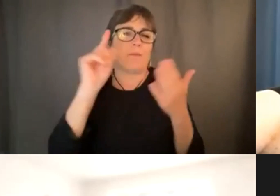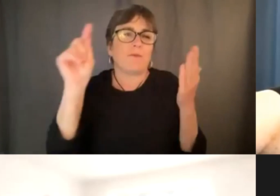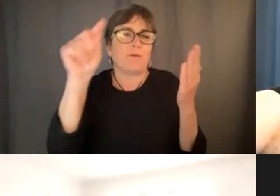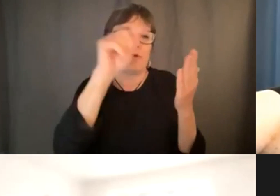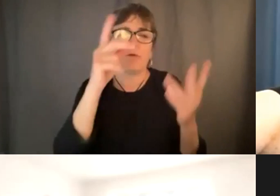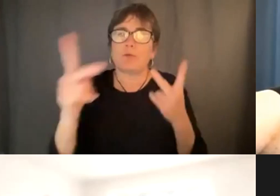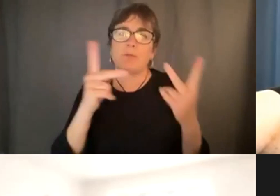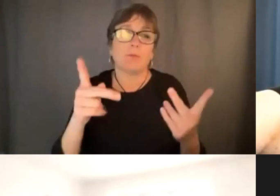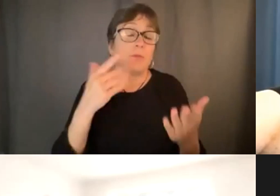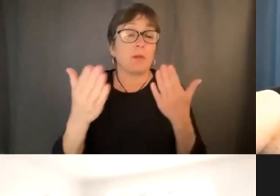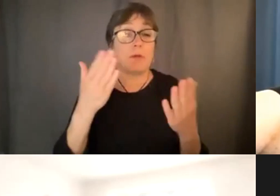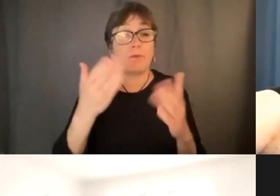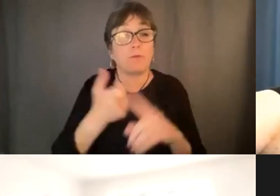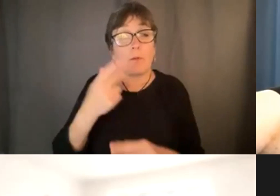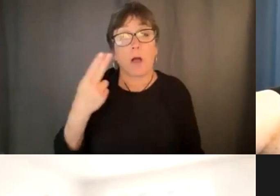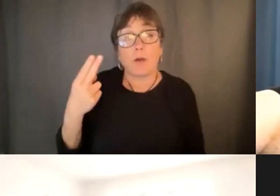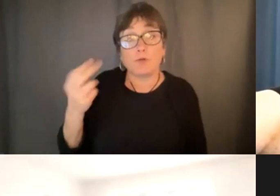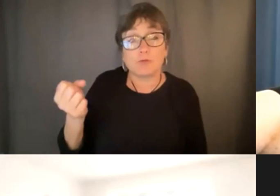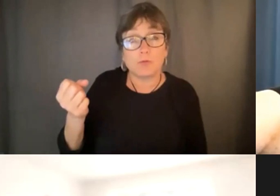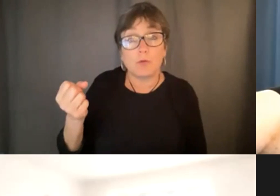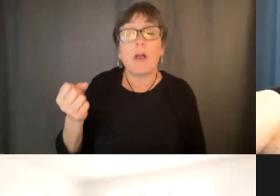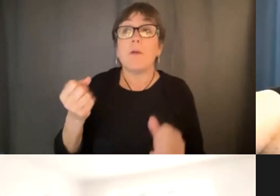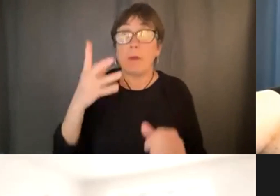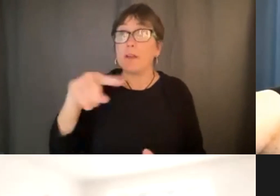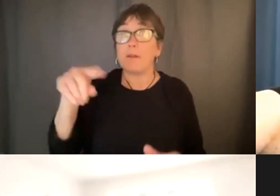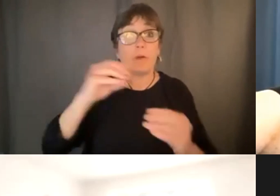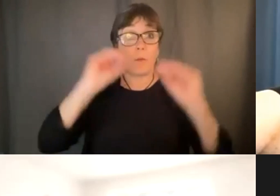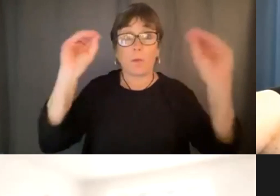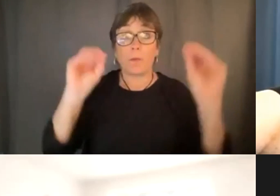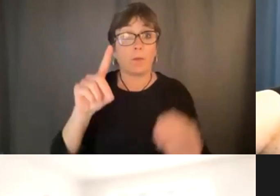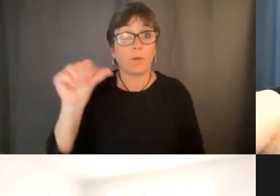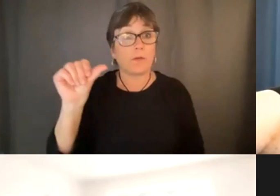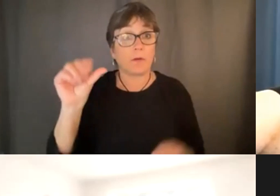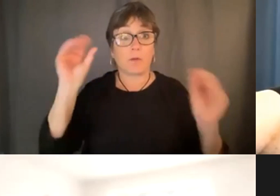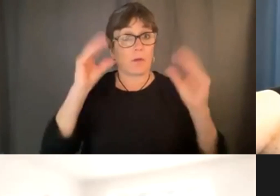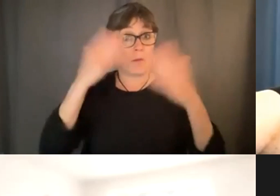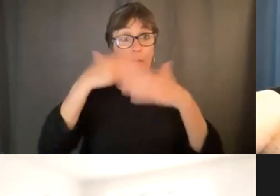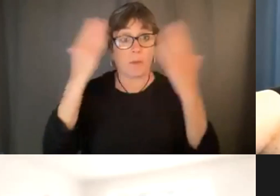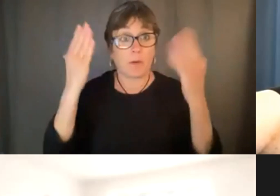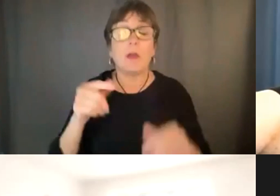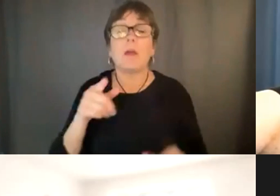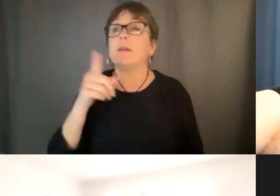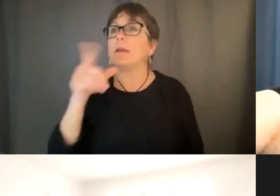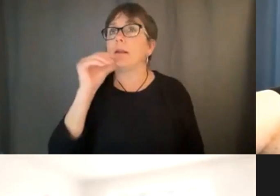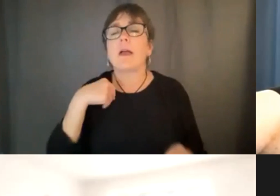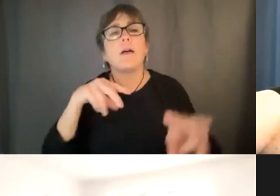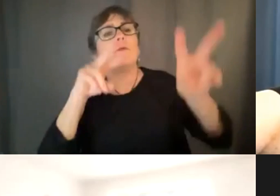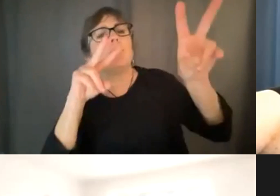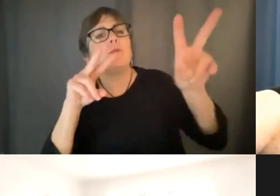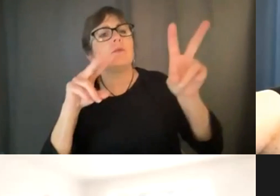disability. Most of the ones I know didn't have disabilities. They didn't have role models, didn't have support,